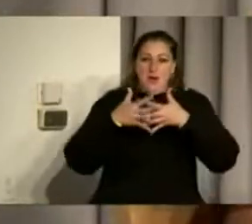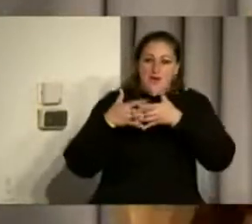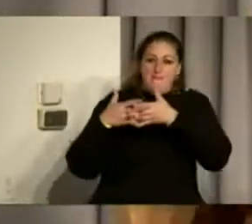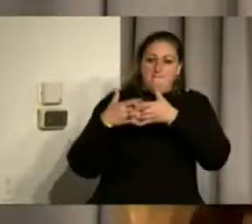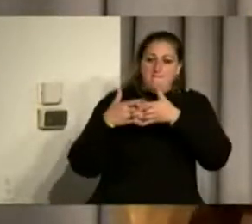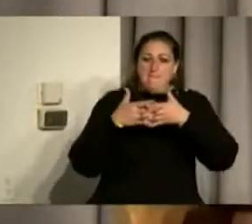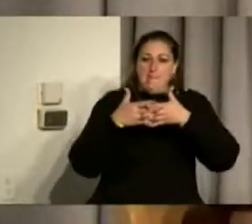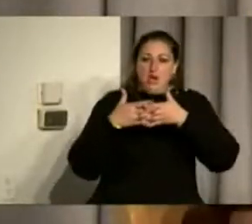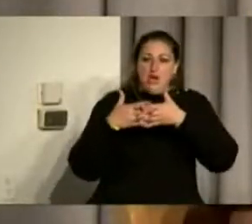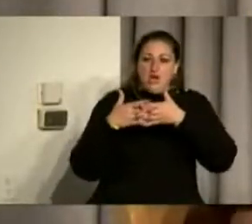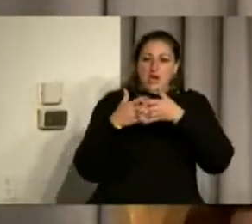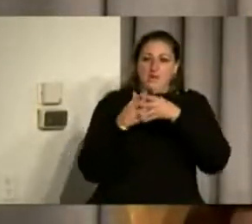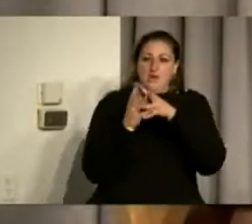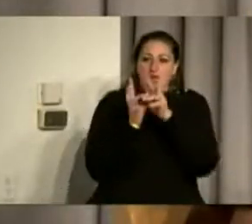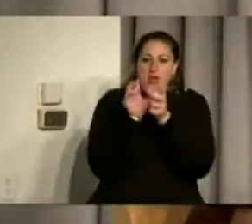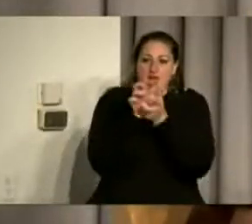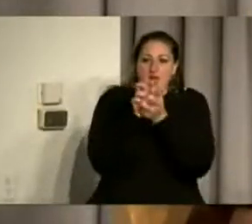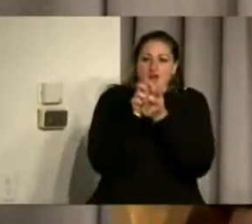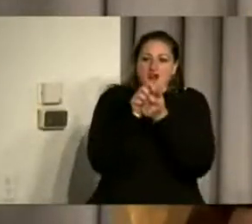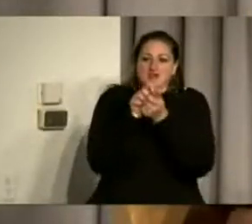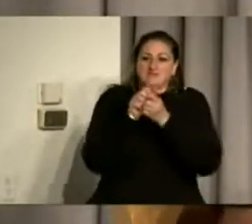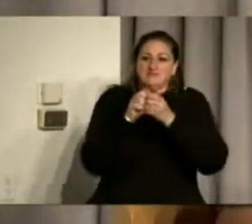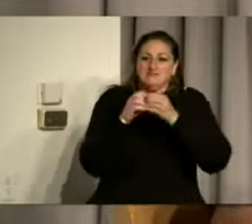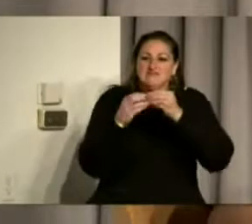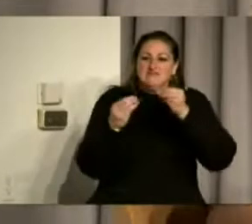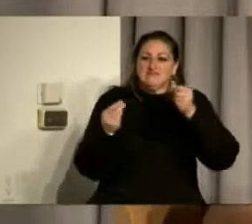torn asunder.